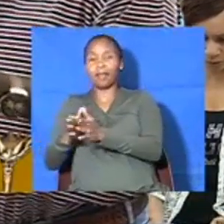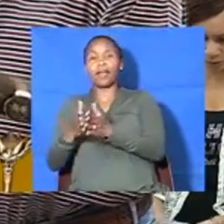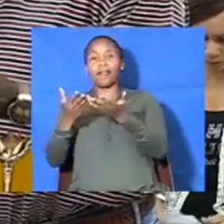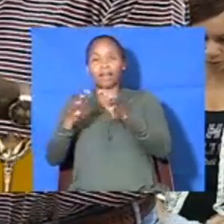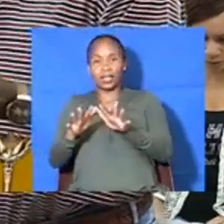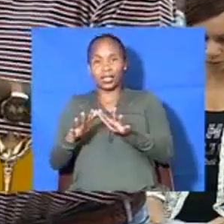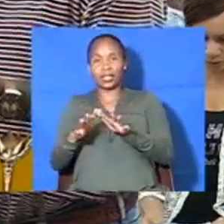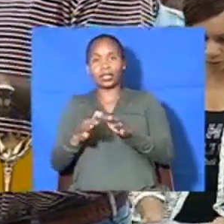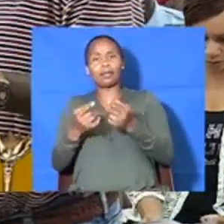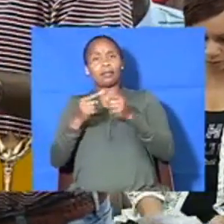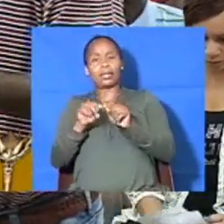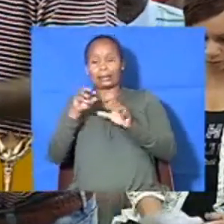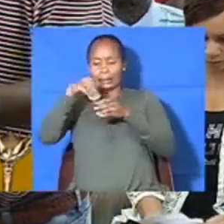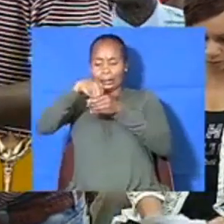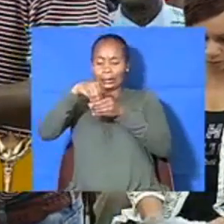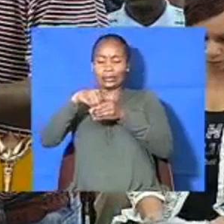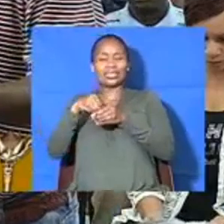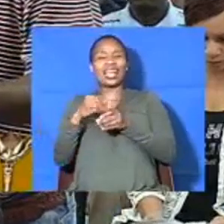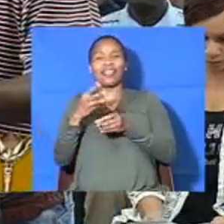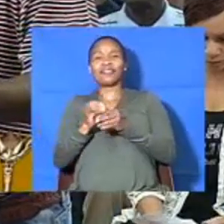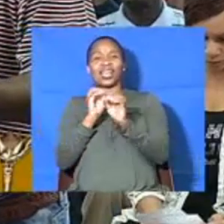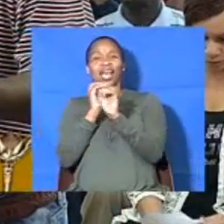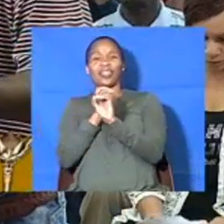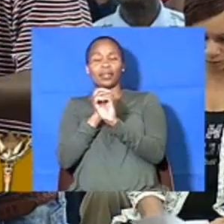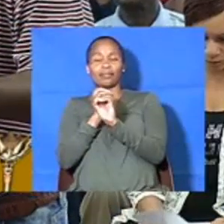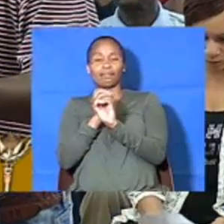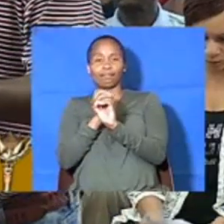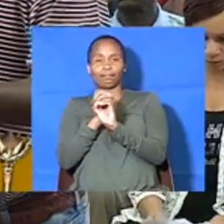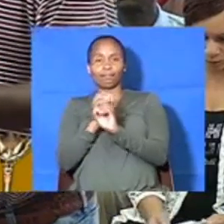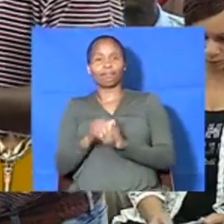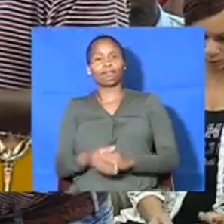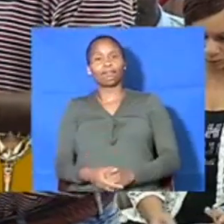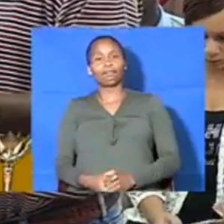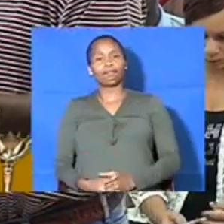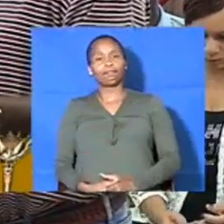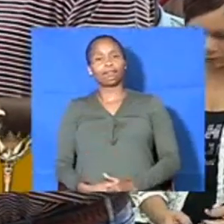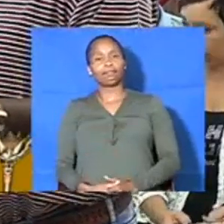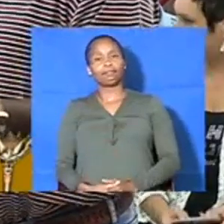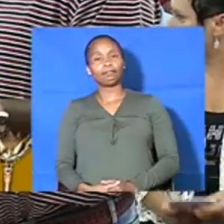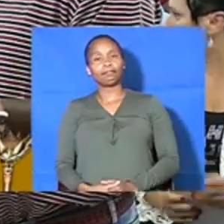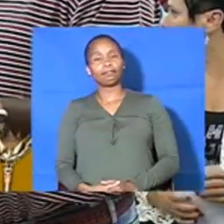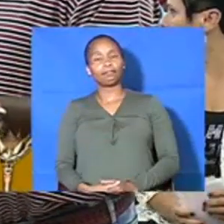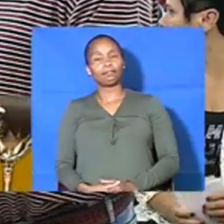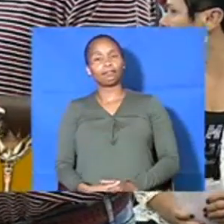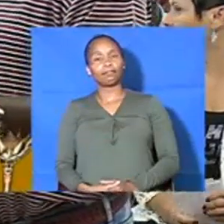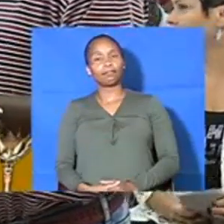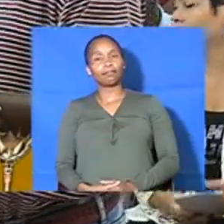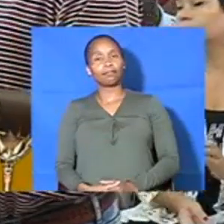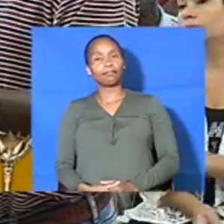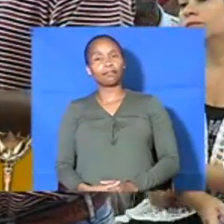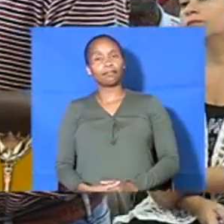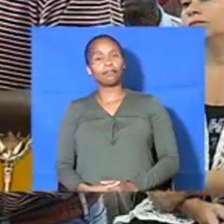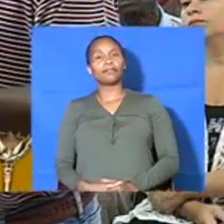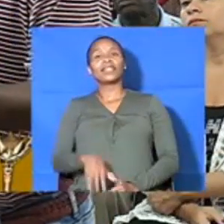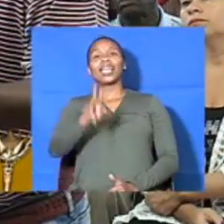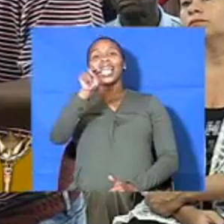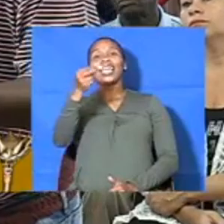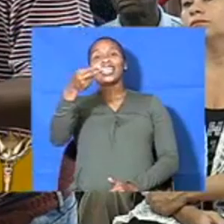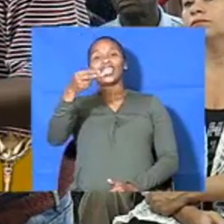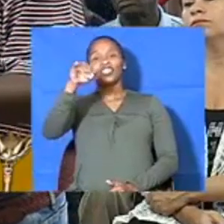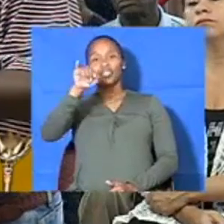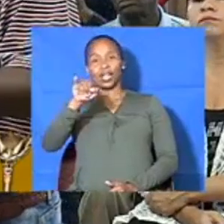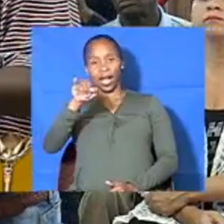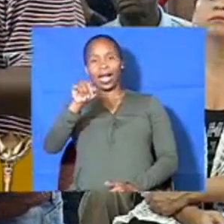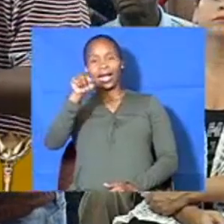this Mr. Roofing Youth Project. We are going around the communities, especially the villages.